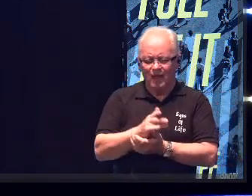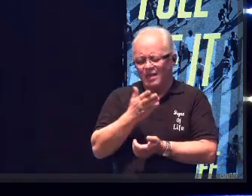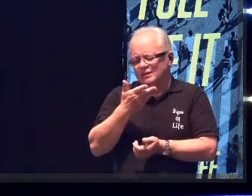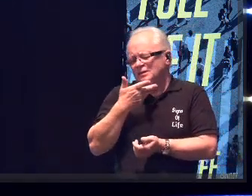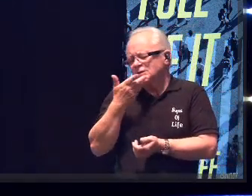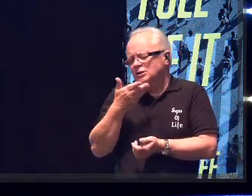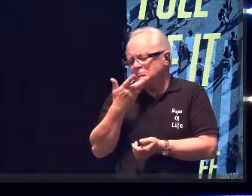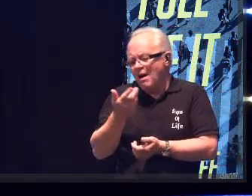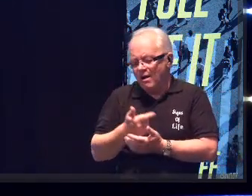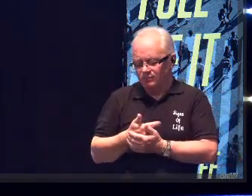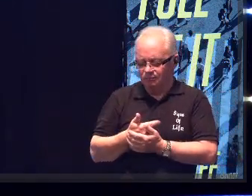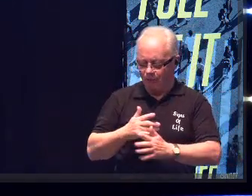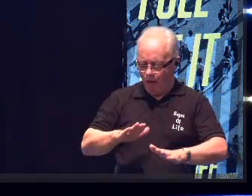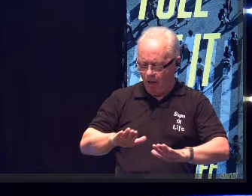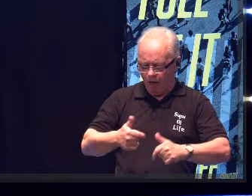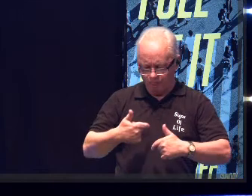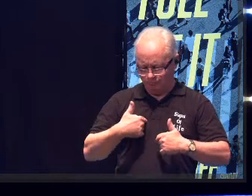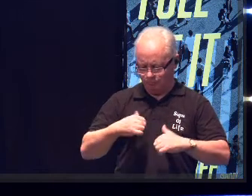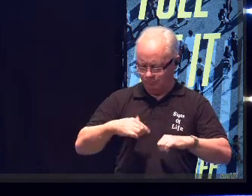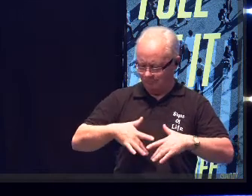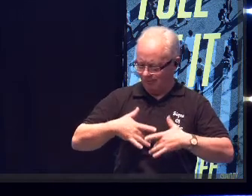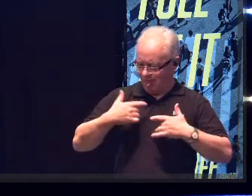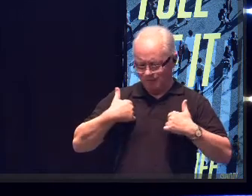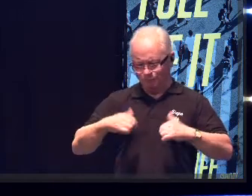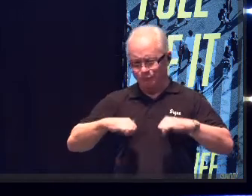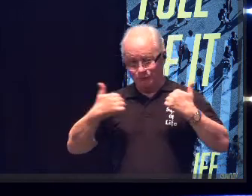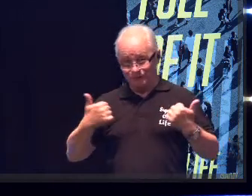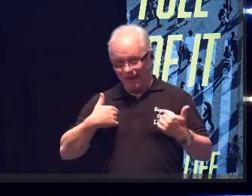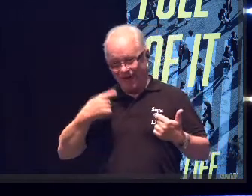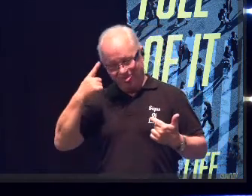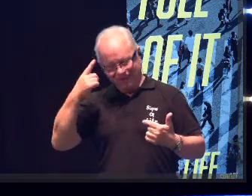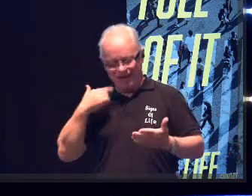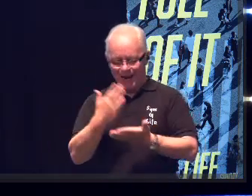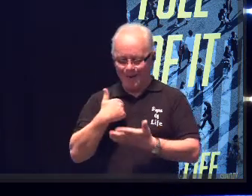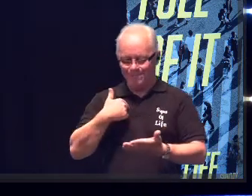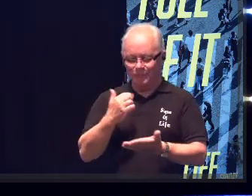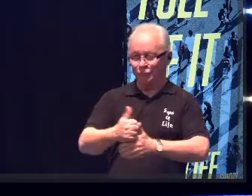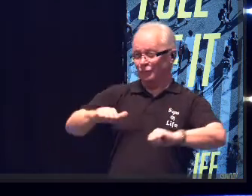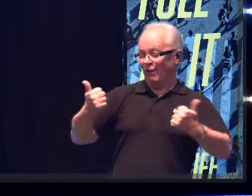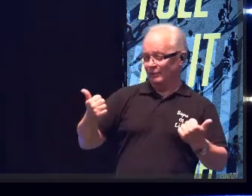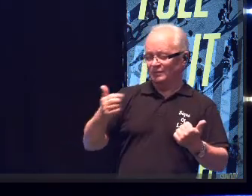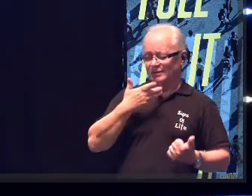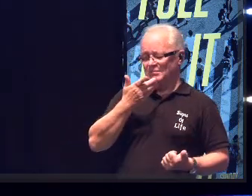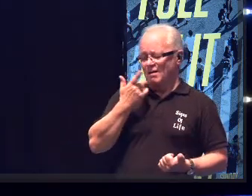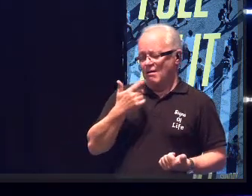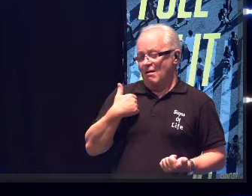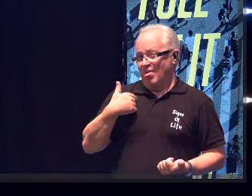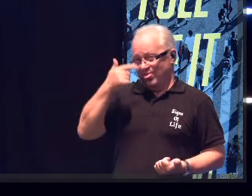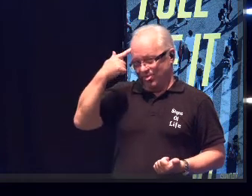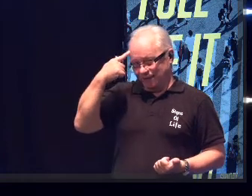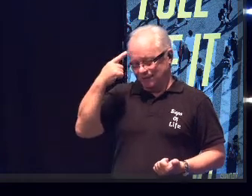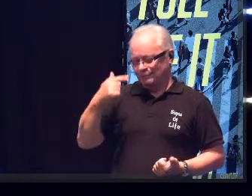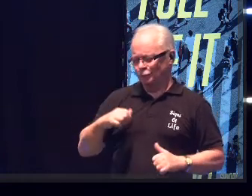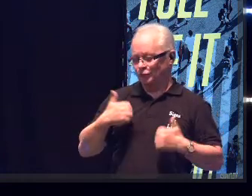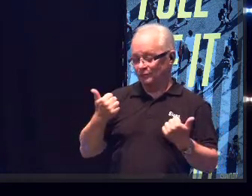how good you are, or how good you think you are, you just need the